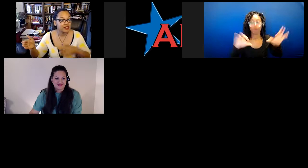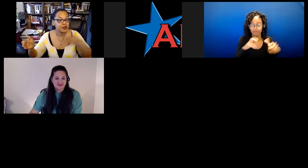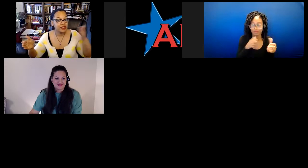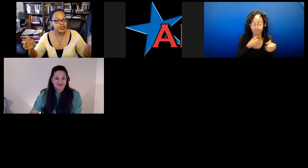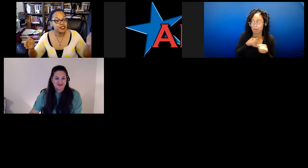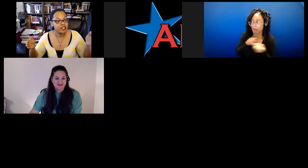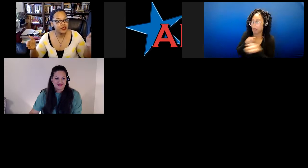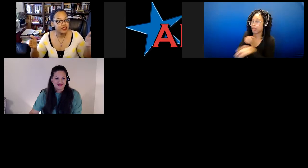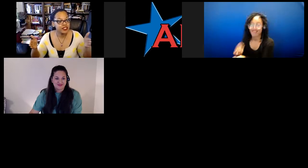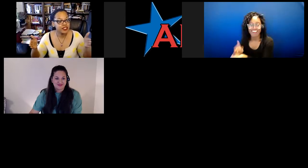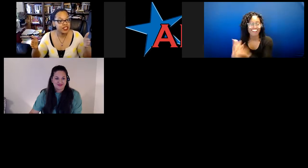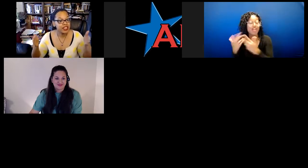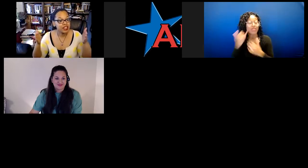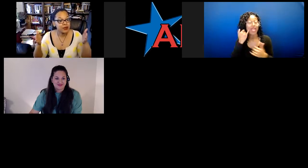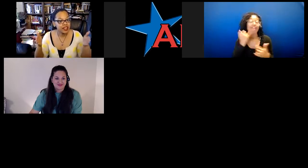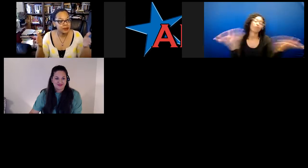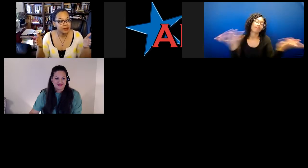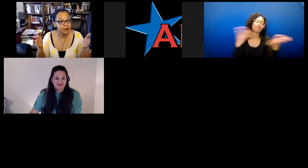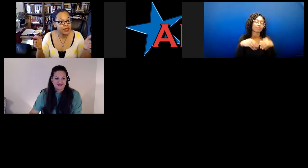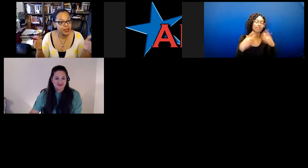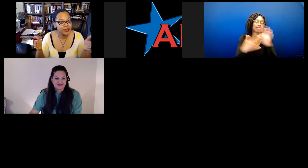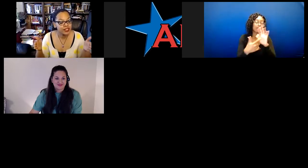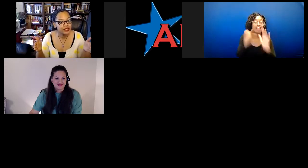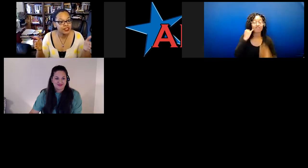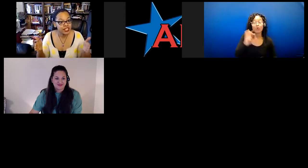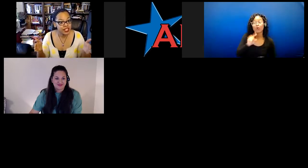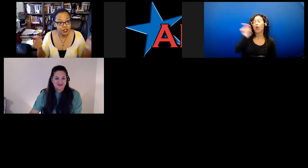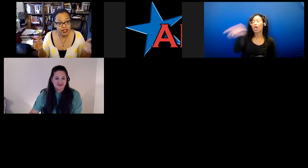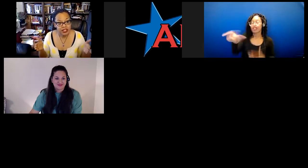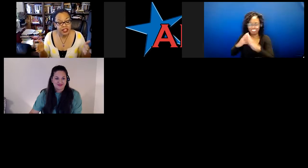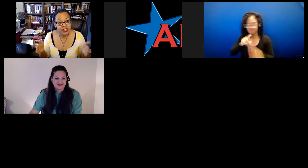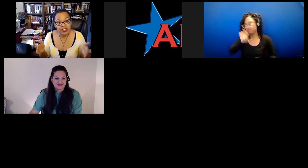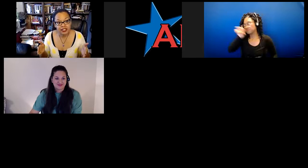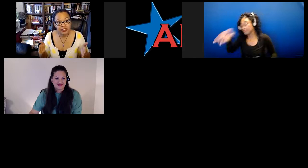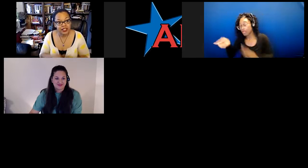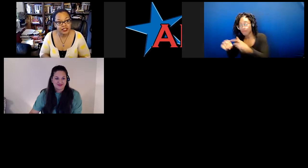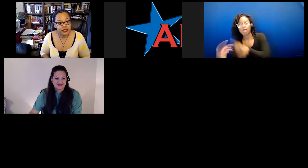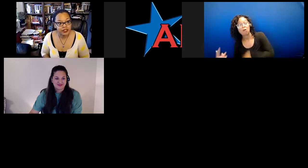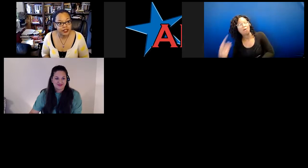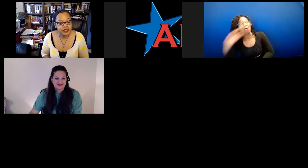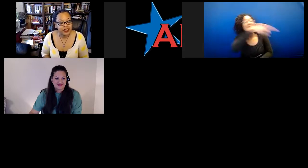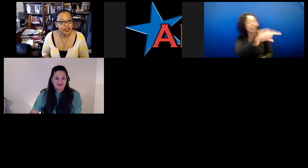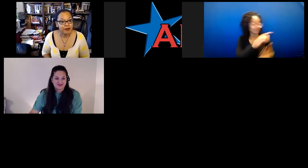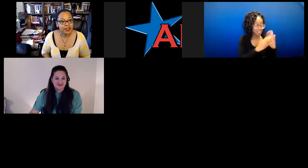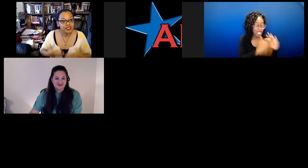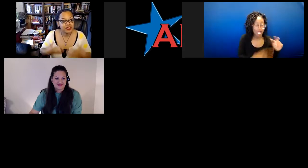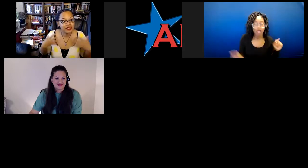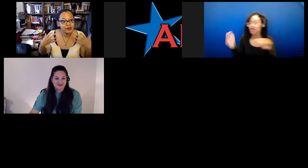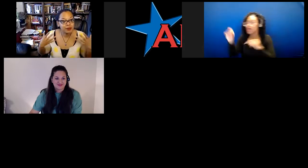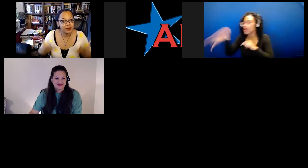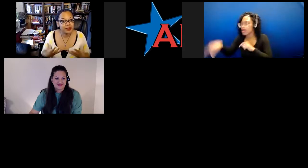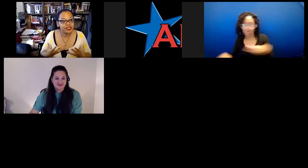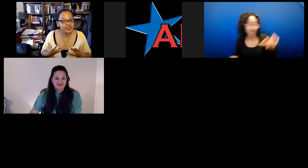you go to another side of your city and you ask people what equity looks like, you're going to get likely different answers. And so